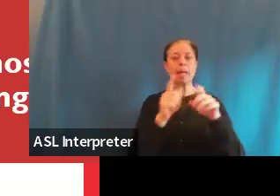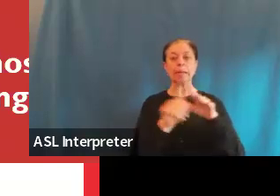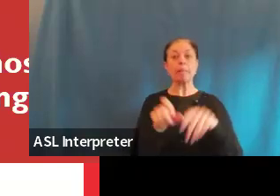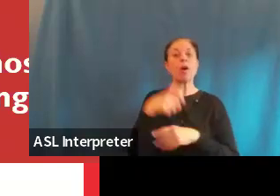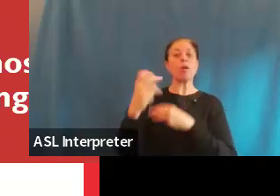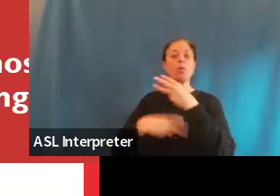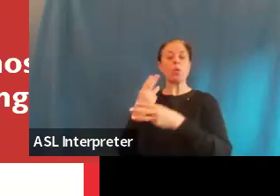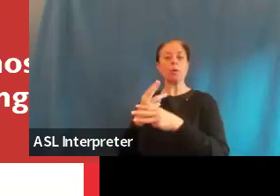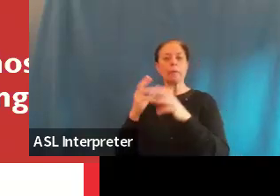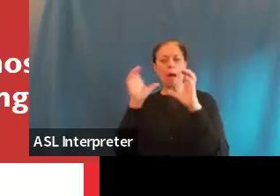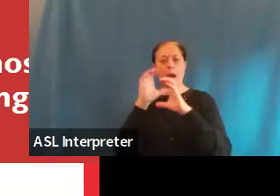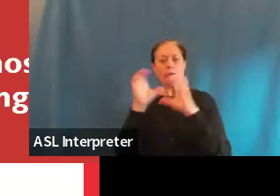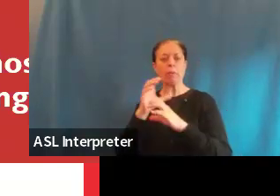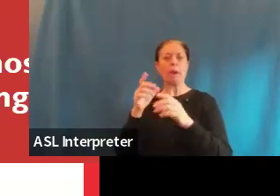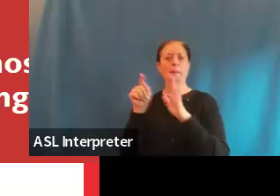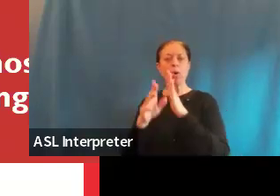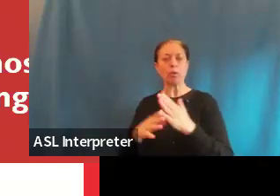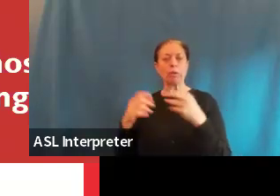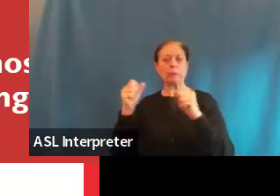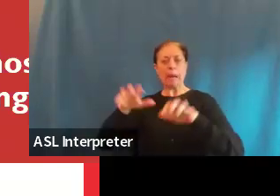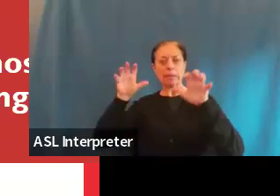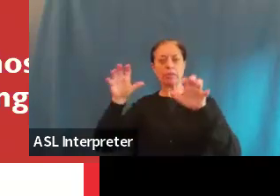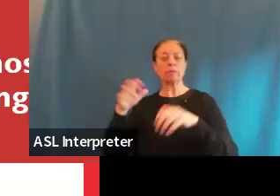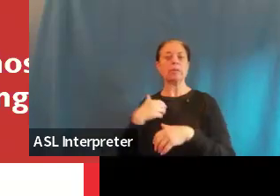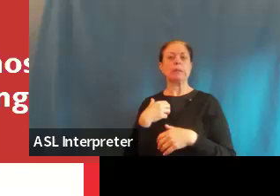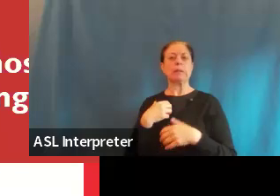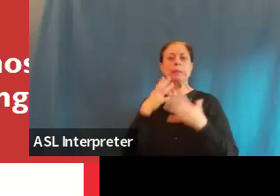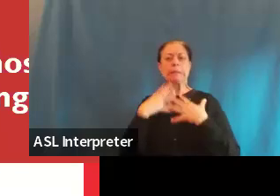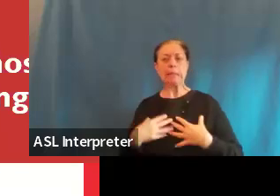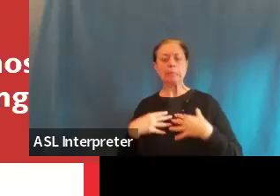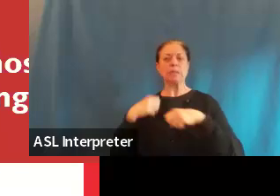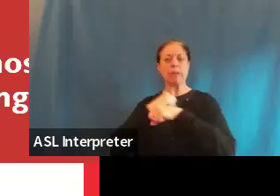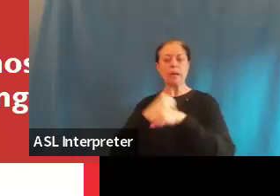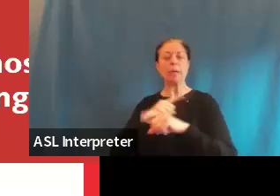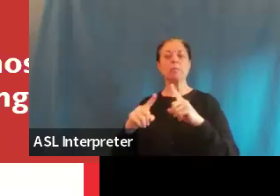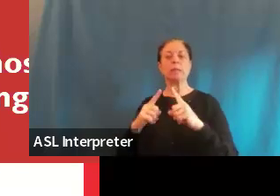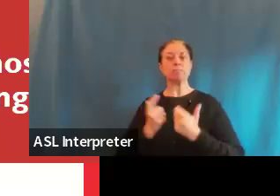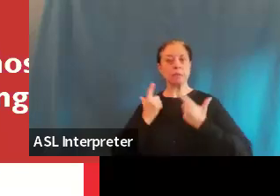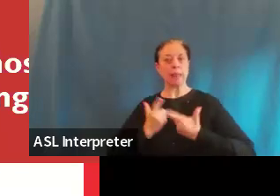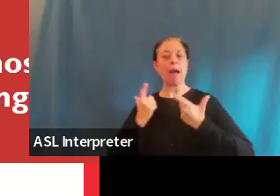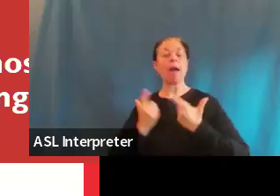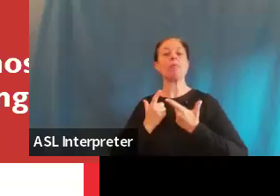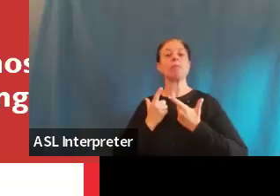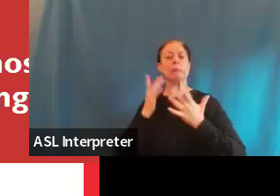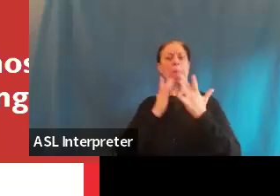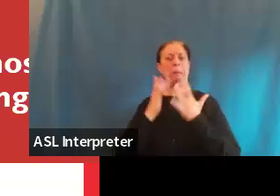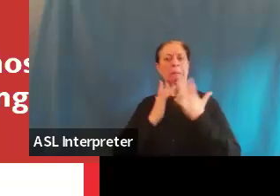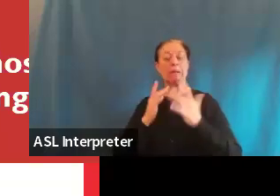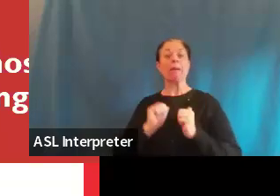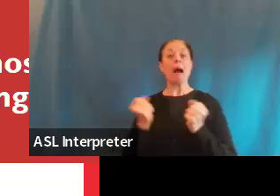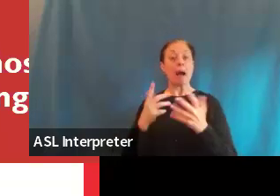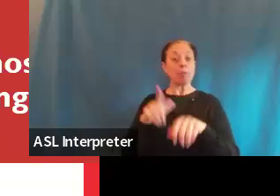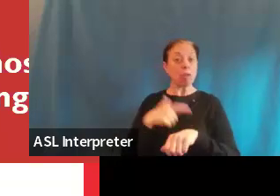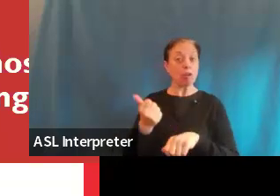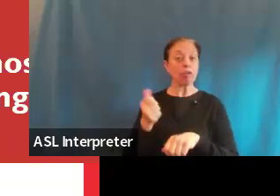where they're hunted by murderous monsters. It's been a desperate fight, but they managed to stay alive, just barely. But how much